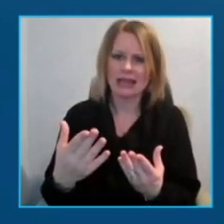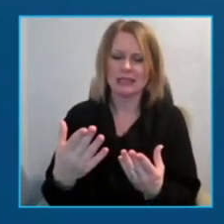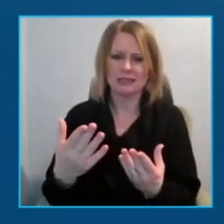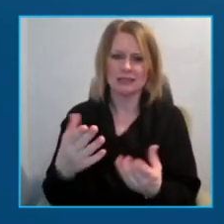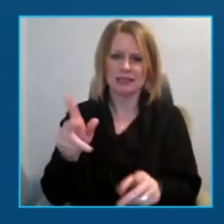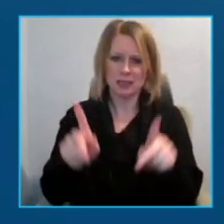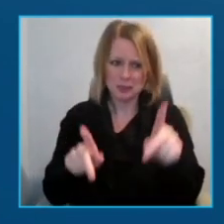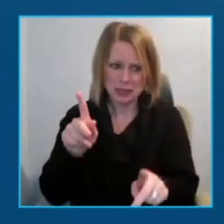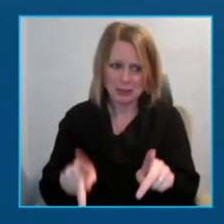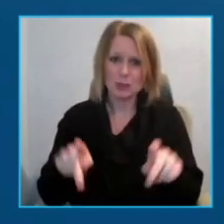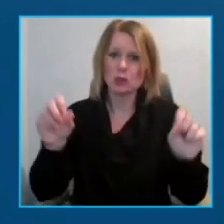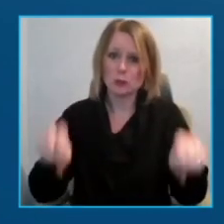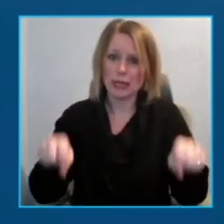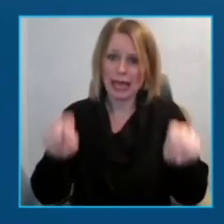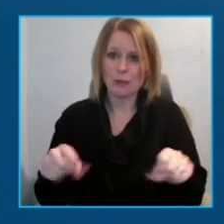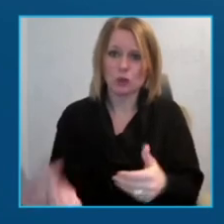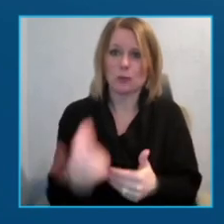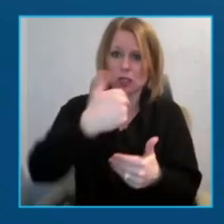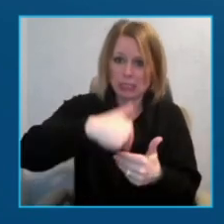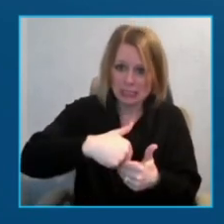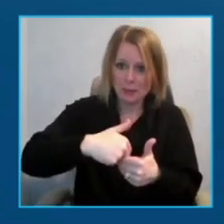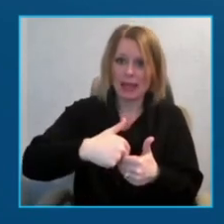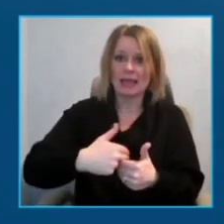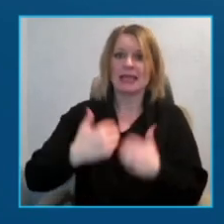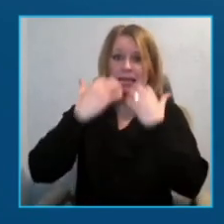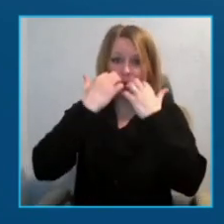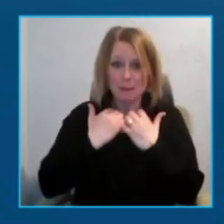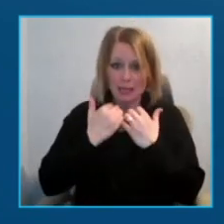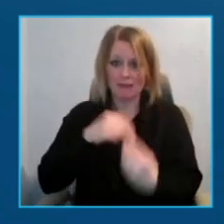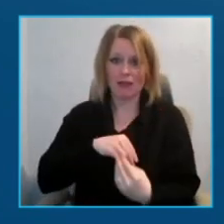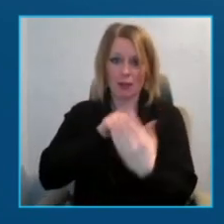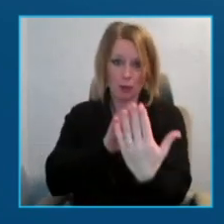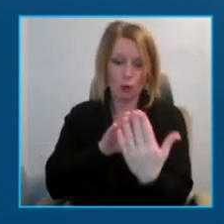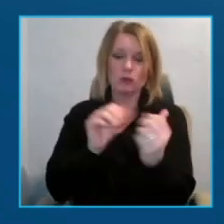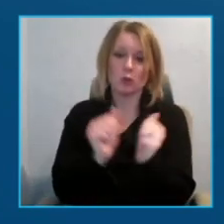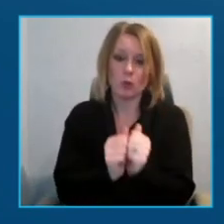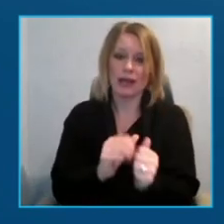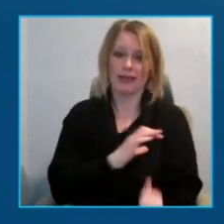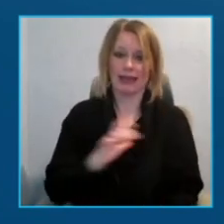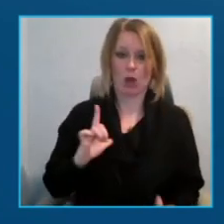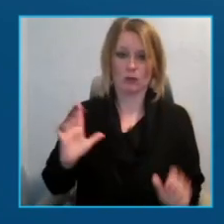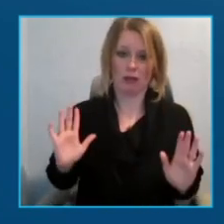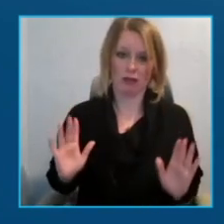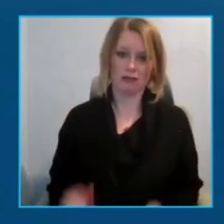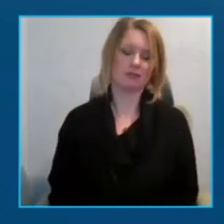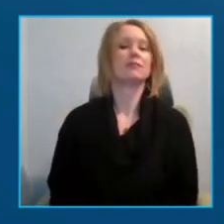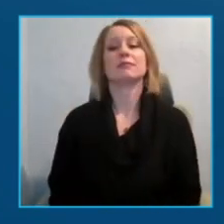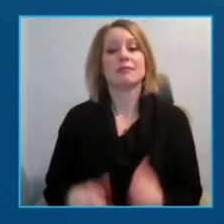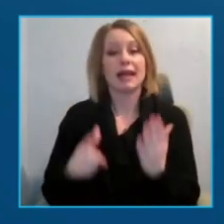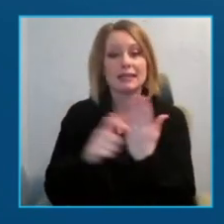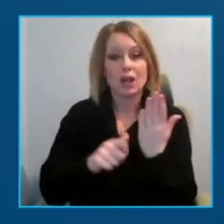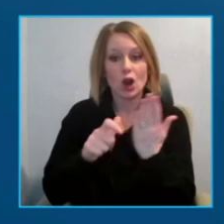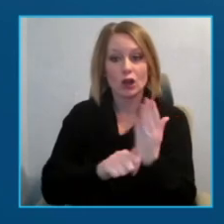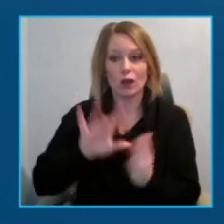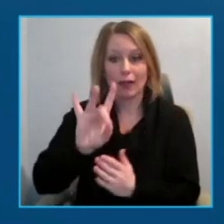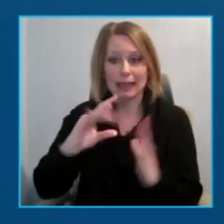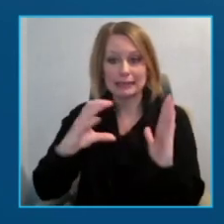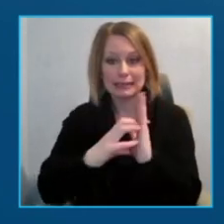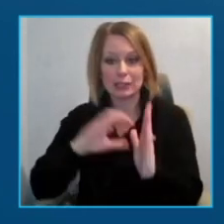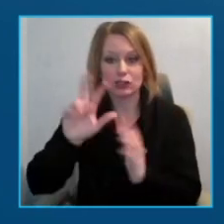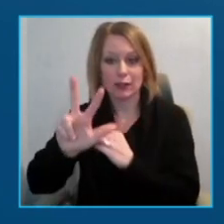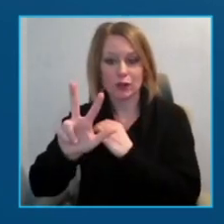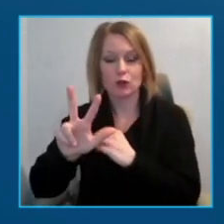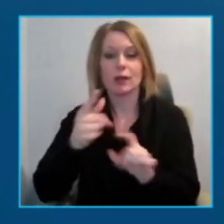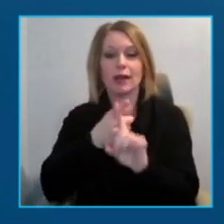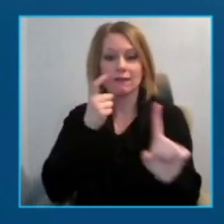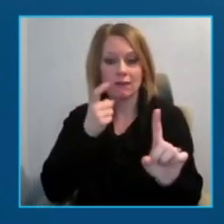in a real meaningful way in the party councils. That's Article 8, Section 3. It comes down from old Article